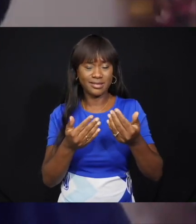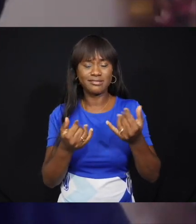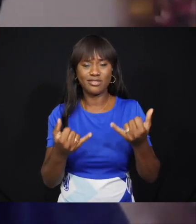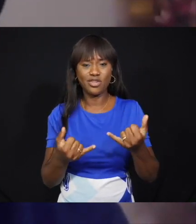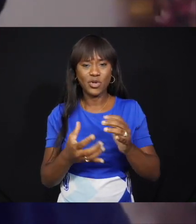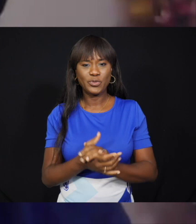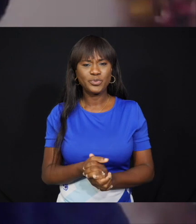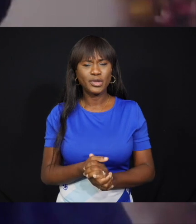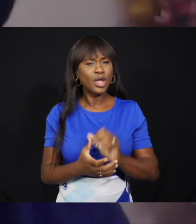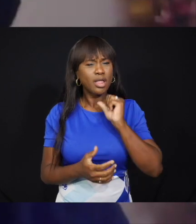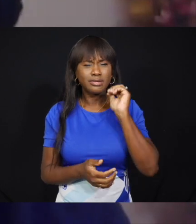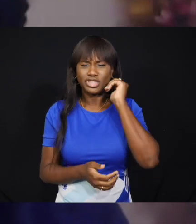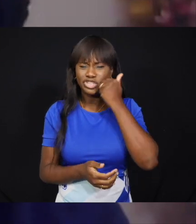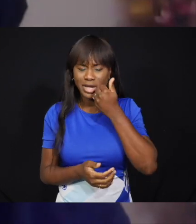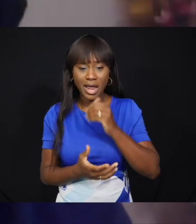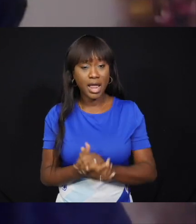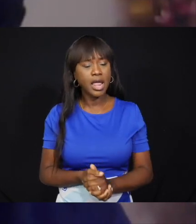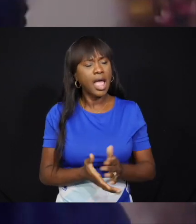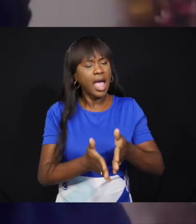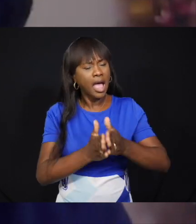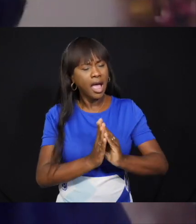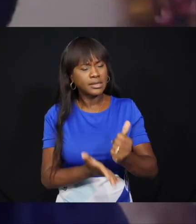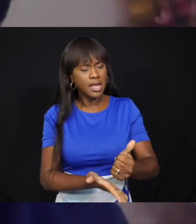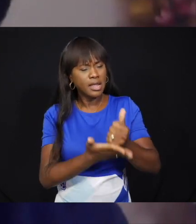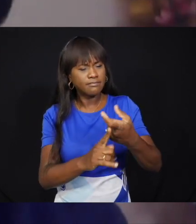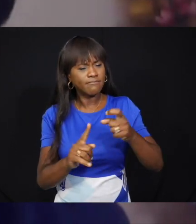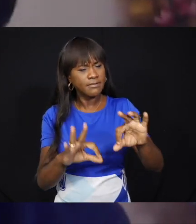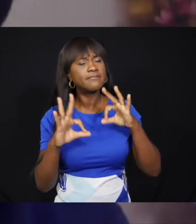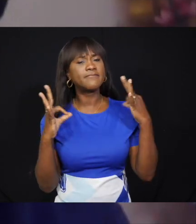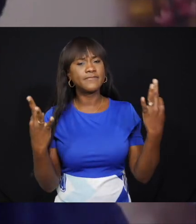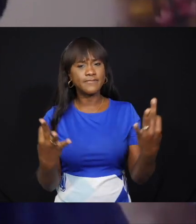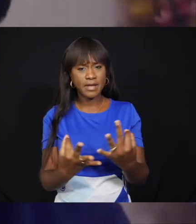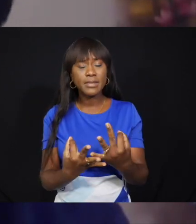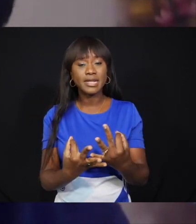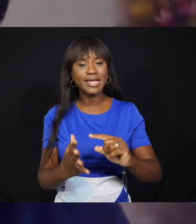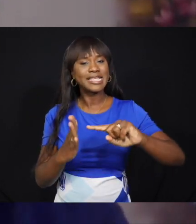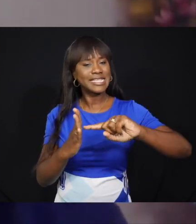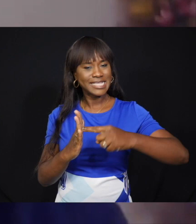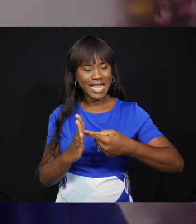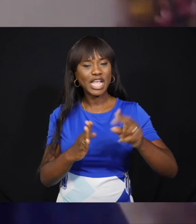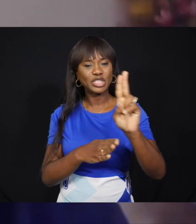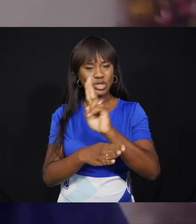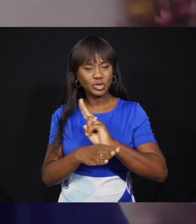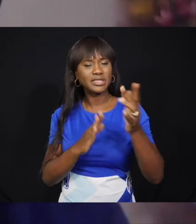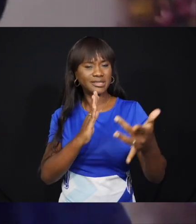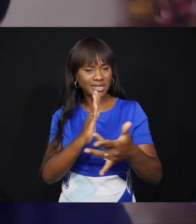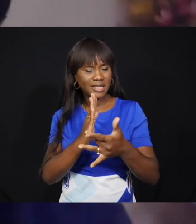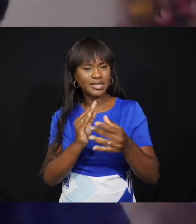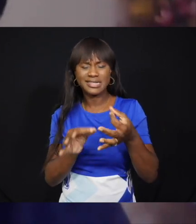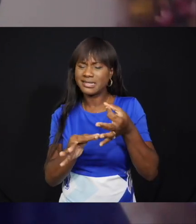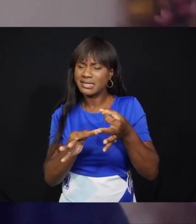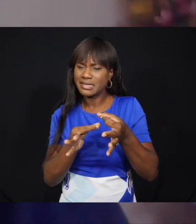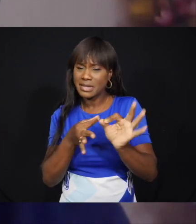it's so much easier for him to access. So don't be shy. Reach out to your loved ones, reach out to your family members, and